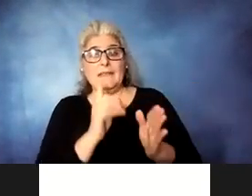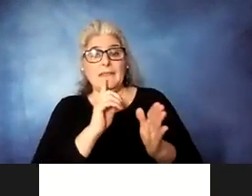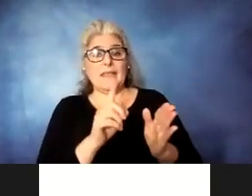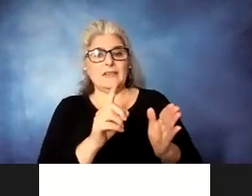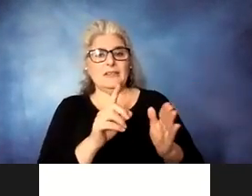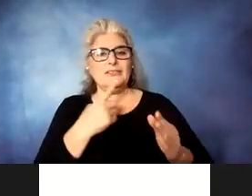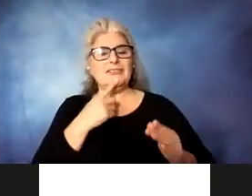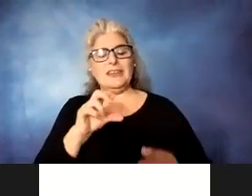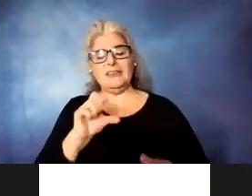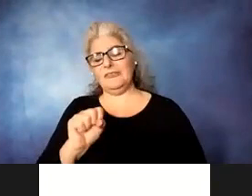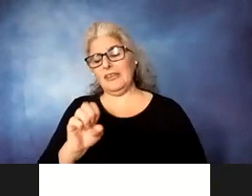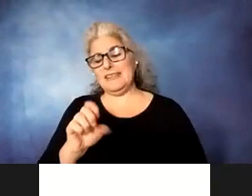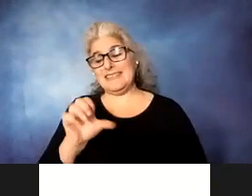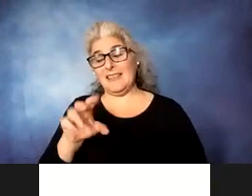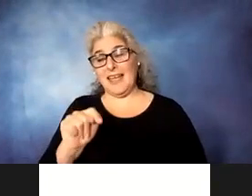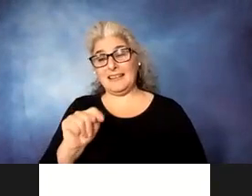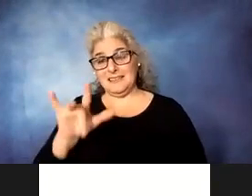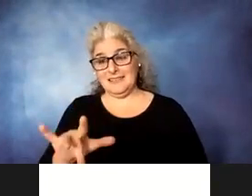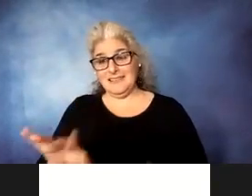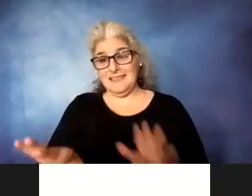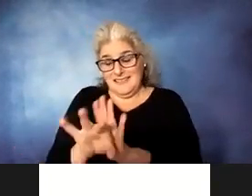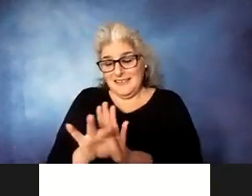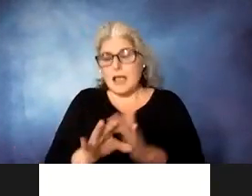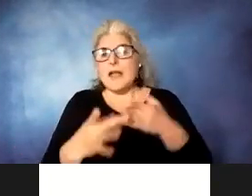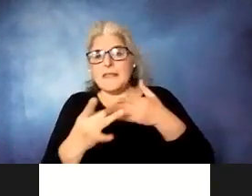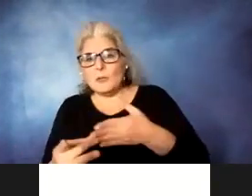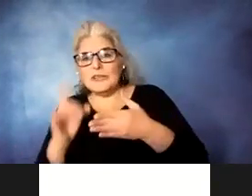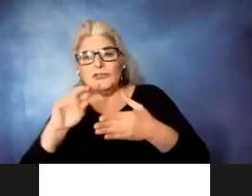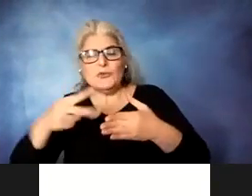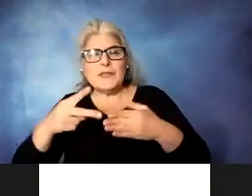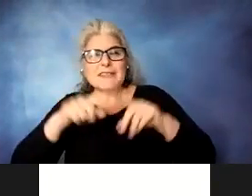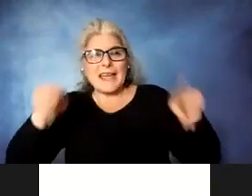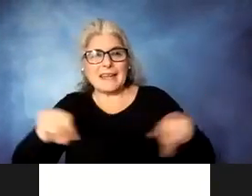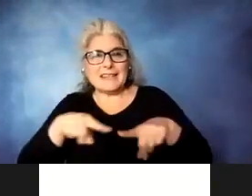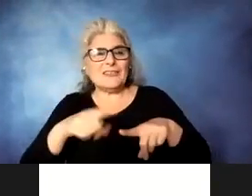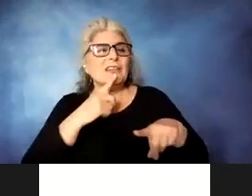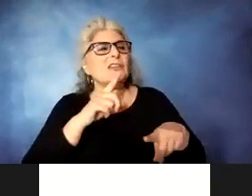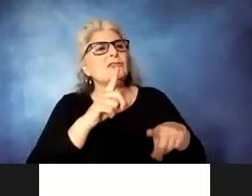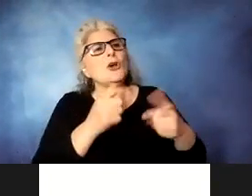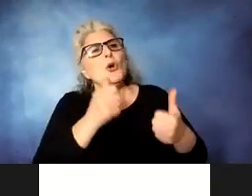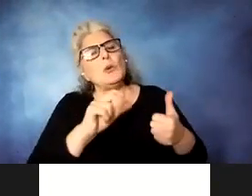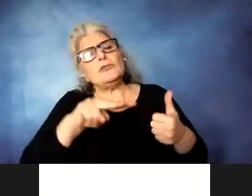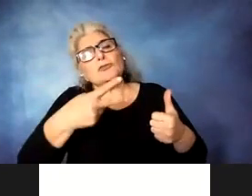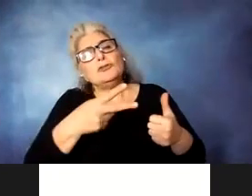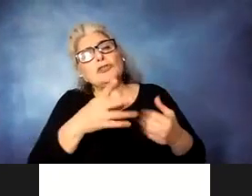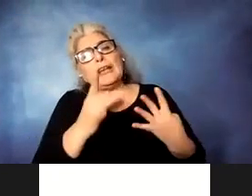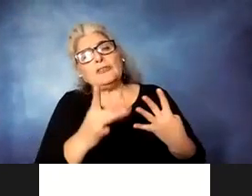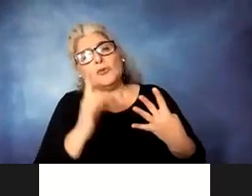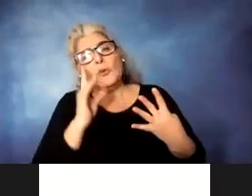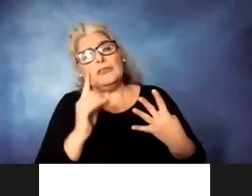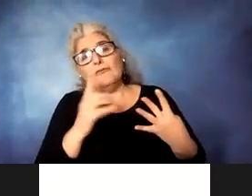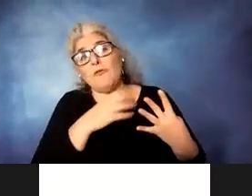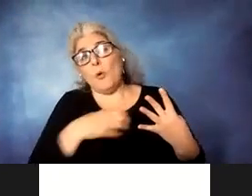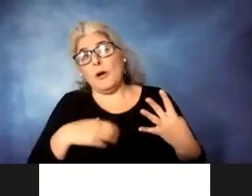And you will see the second screen, and that states mayor choice 2 of 5, vote for 1, followed by the list